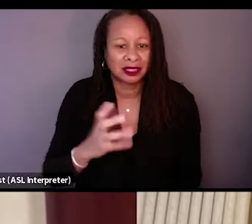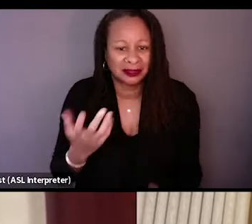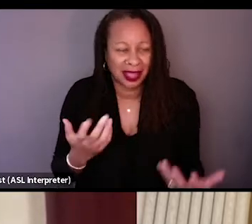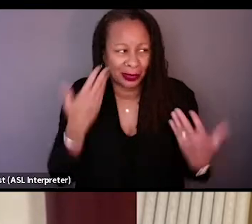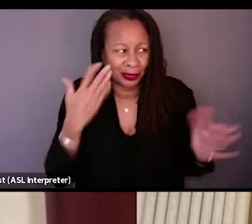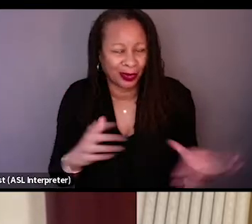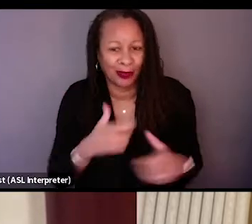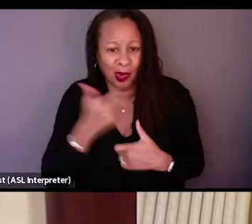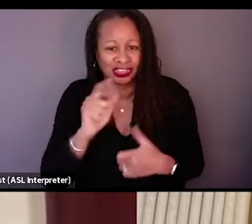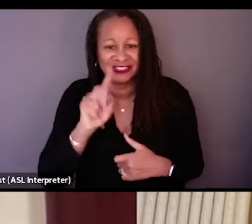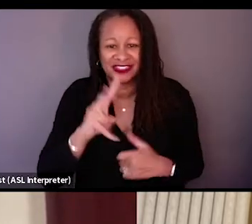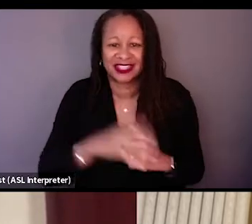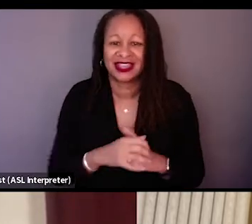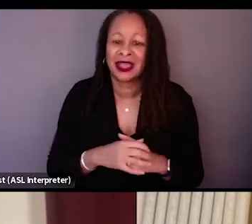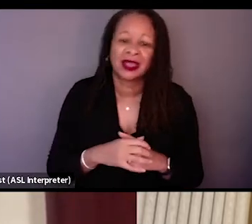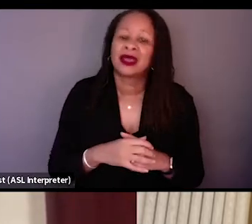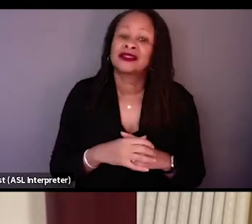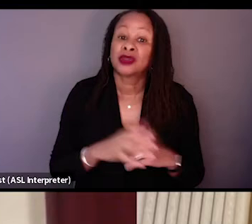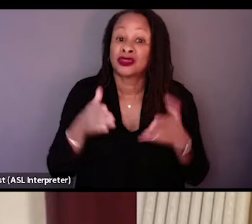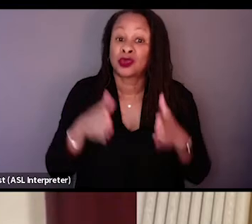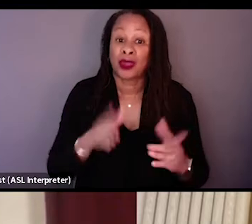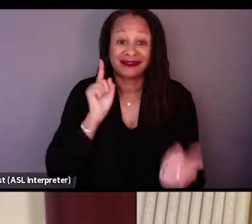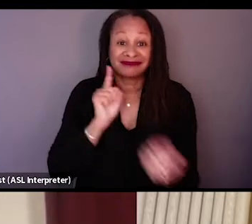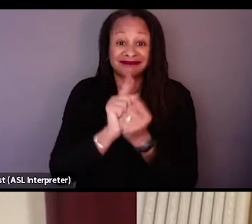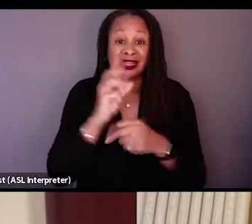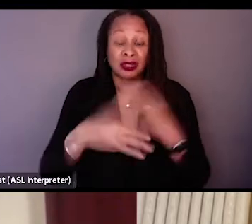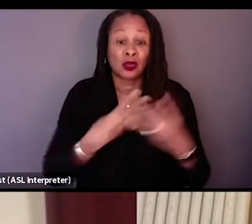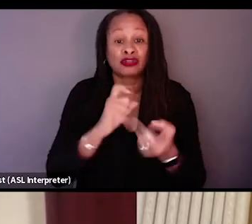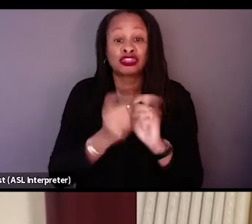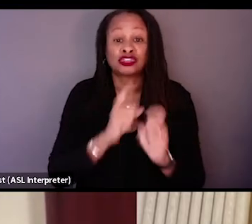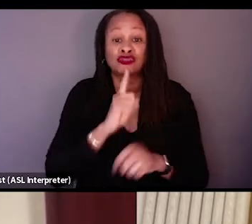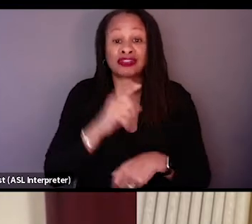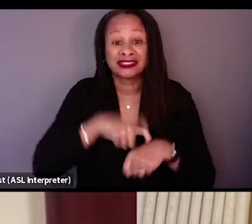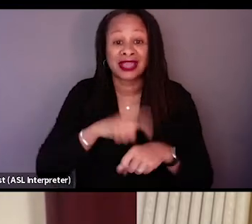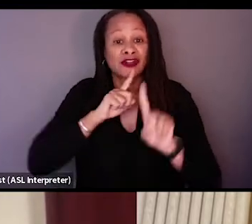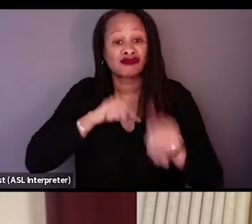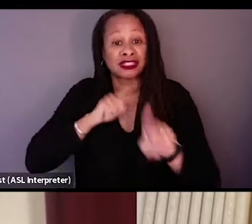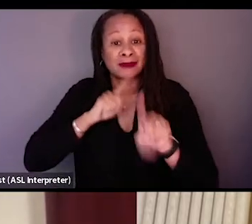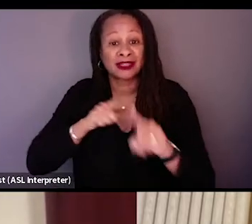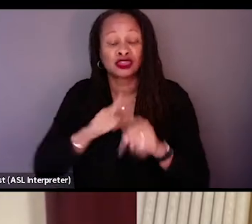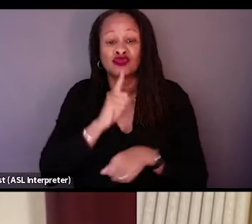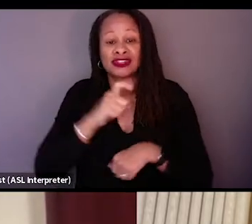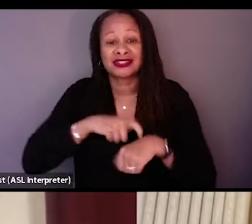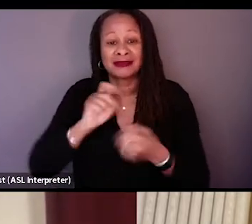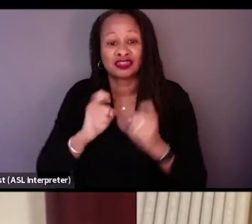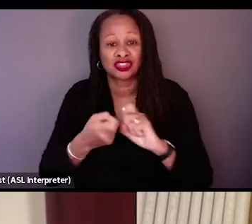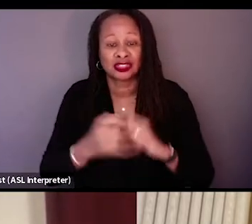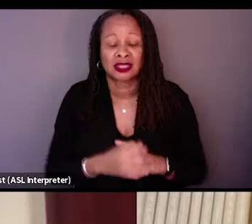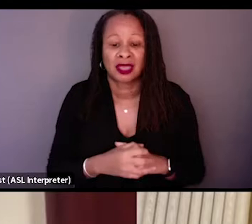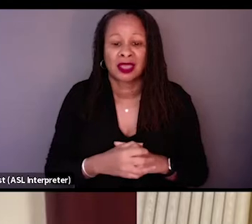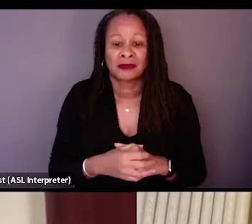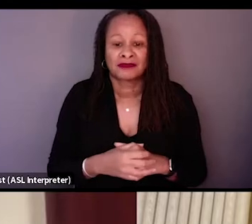this way of sort of encountering the world, changing in real time and responding to those real time changes. And I